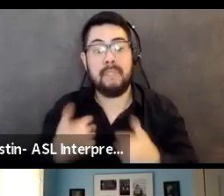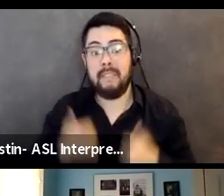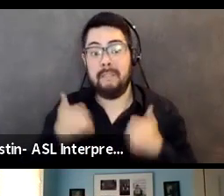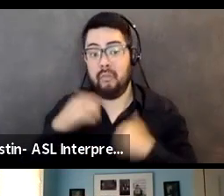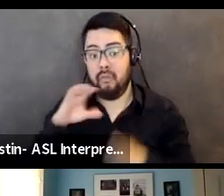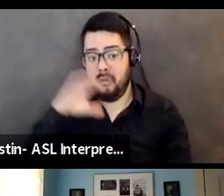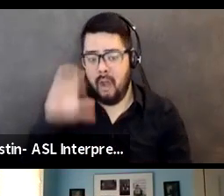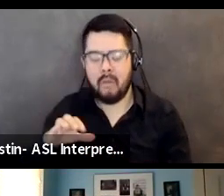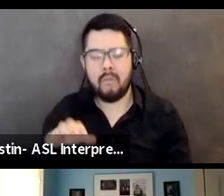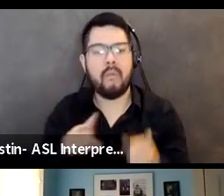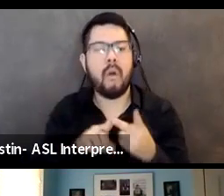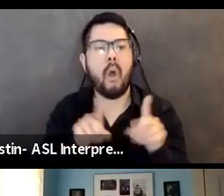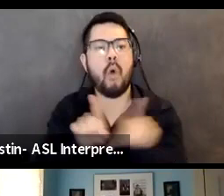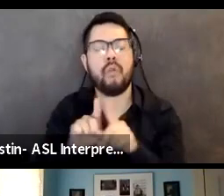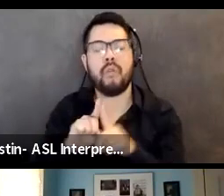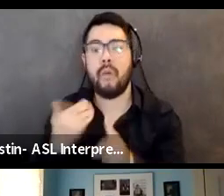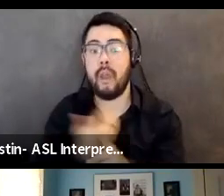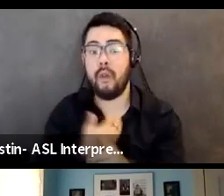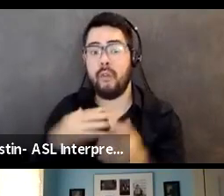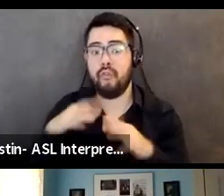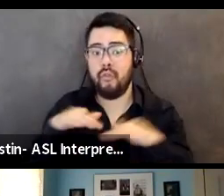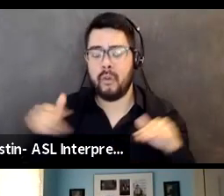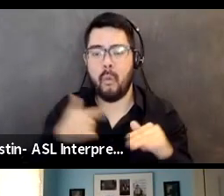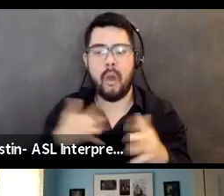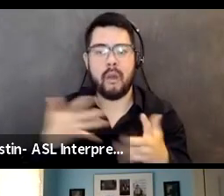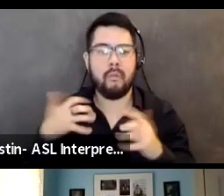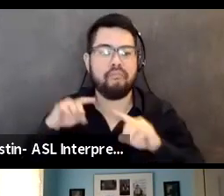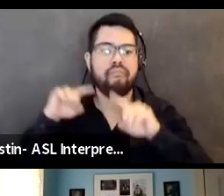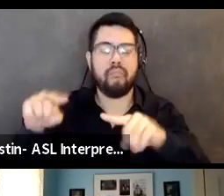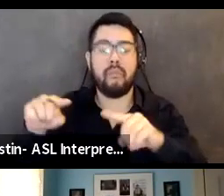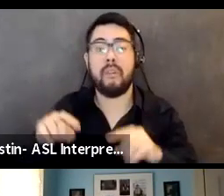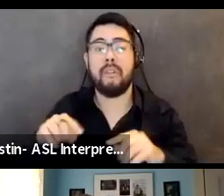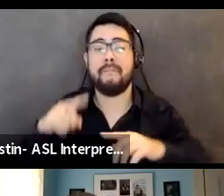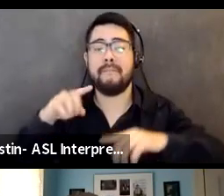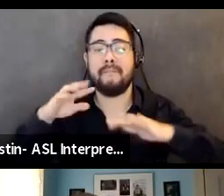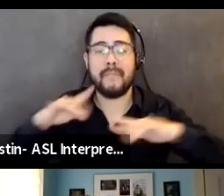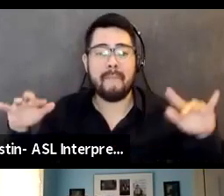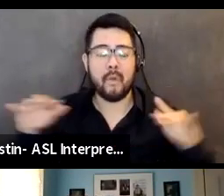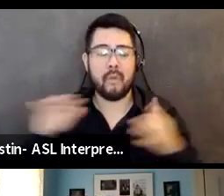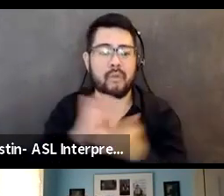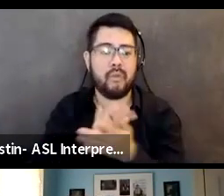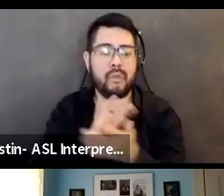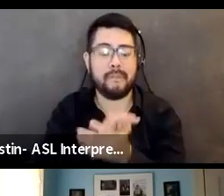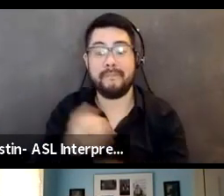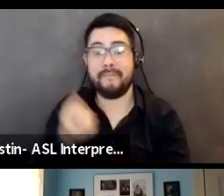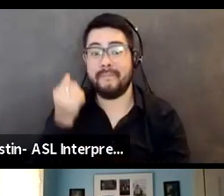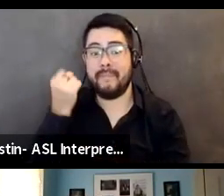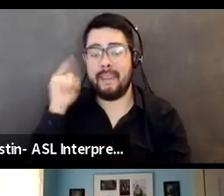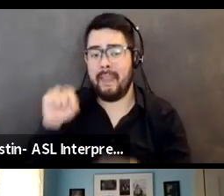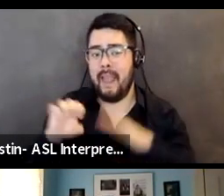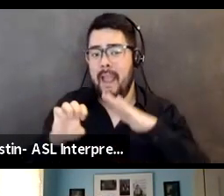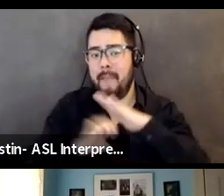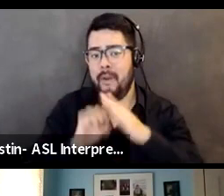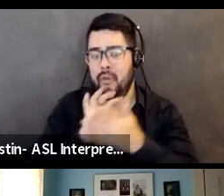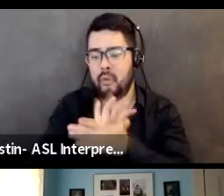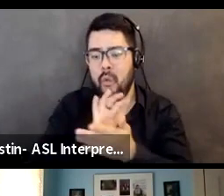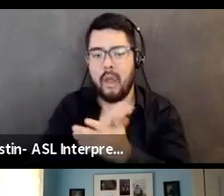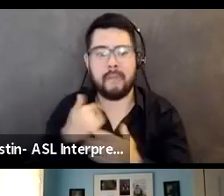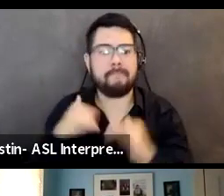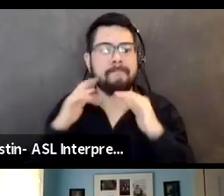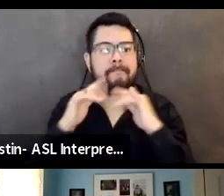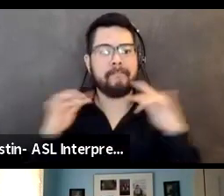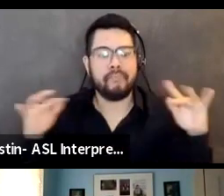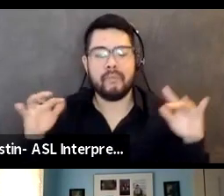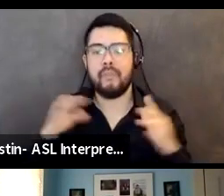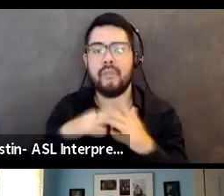our children attend a diverse public neighborhood school the beauty of sauvignon school comes from its diverse student population and strong